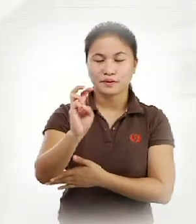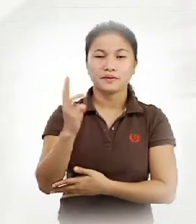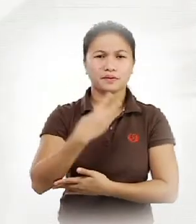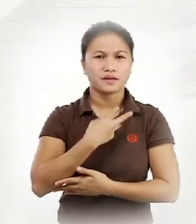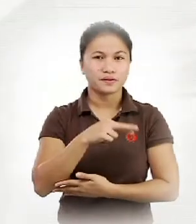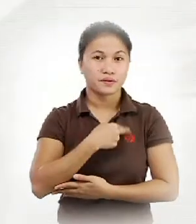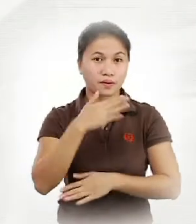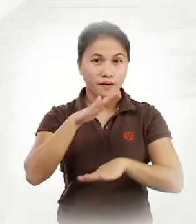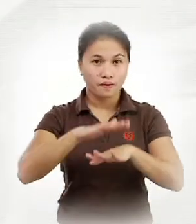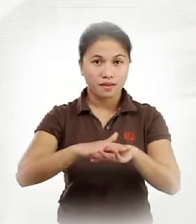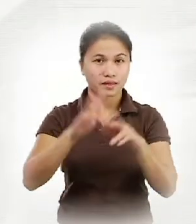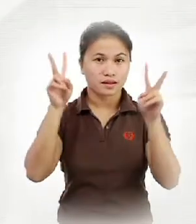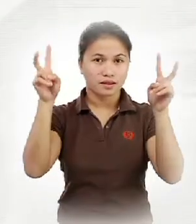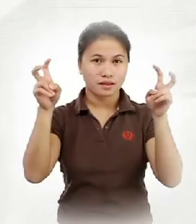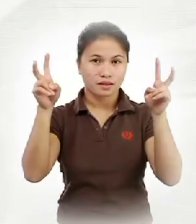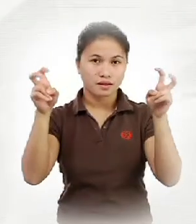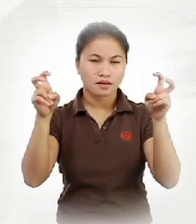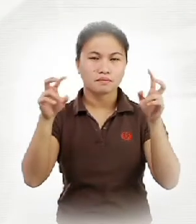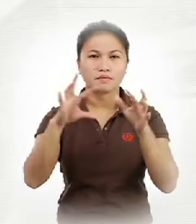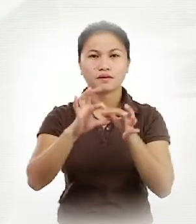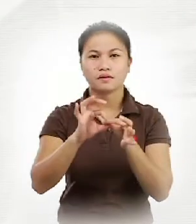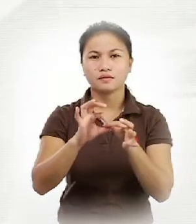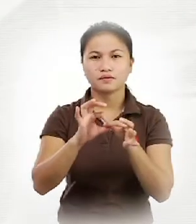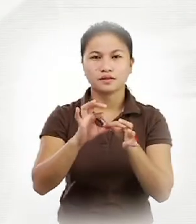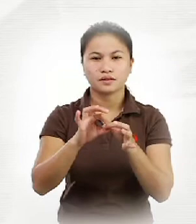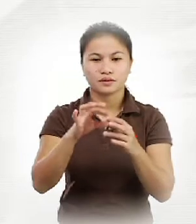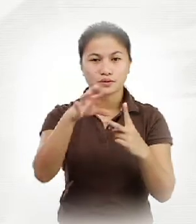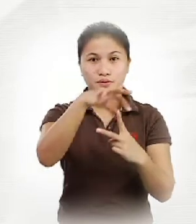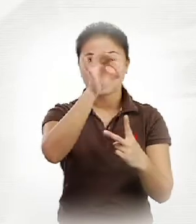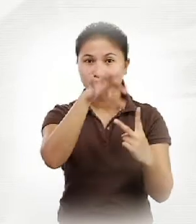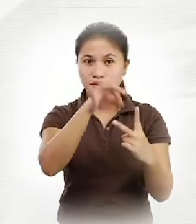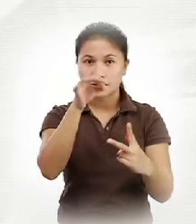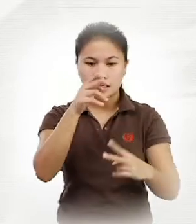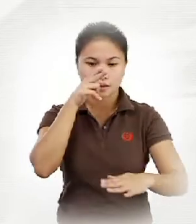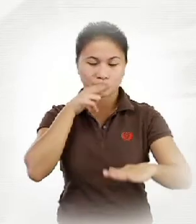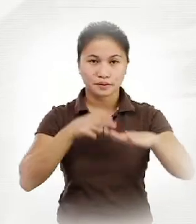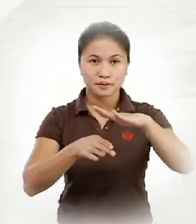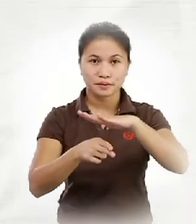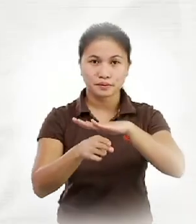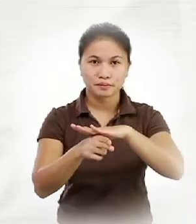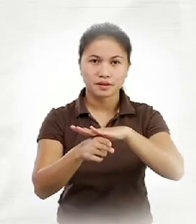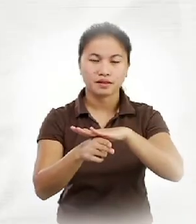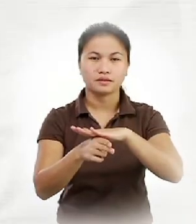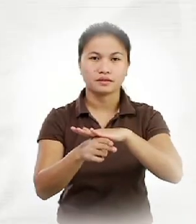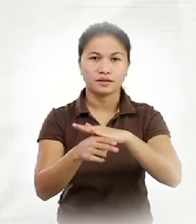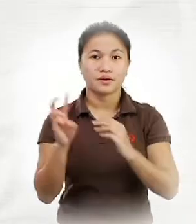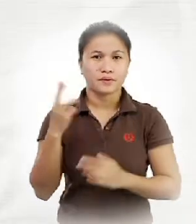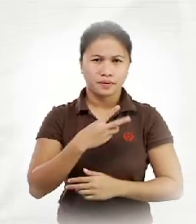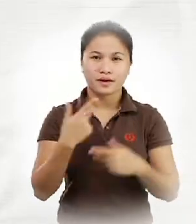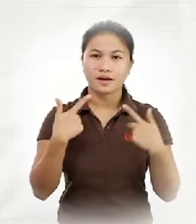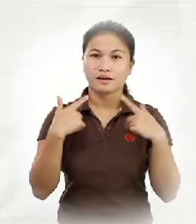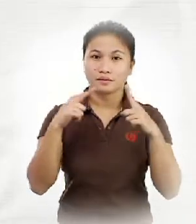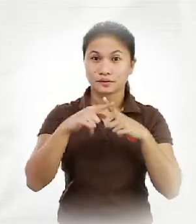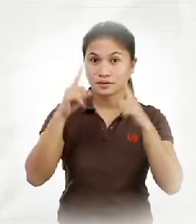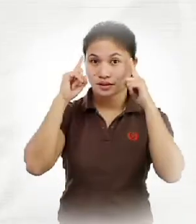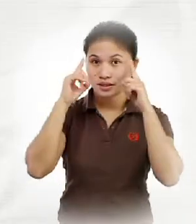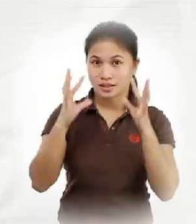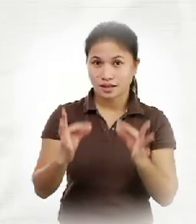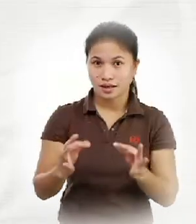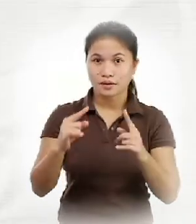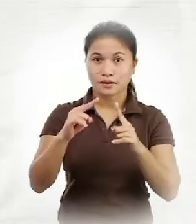theme of choosing humility. Choosing humility. We have to decide to be